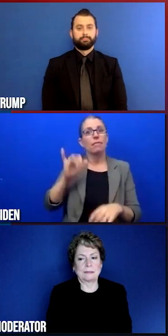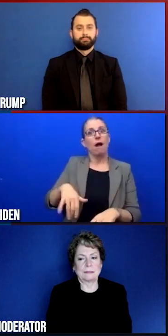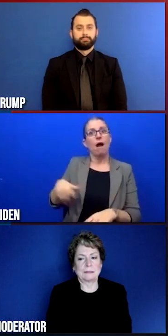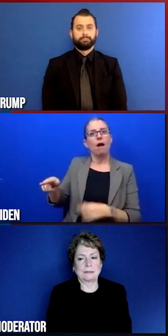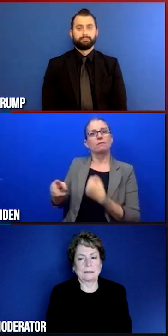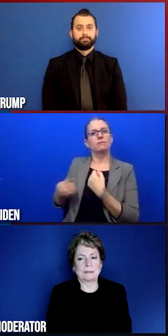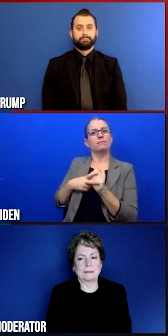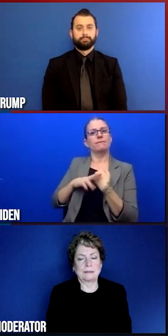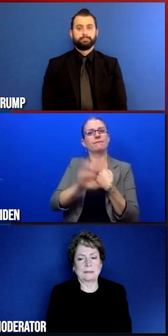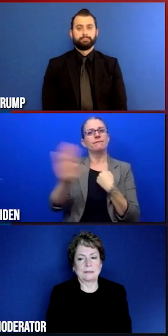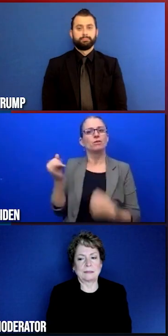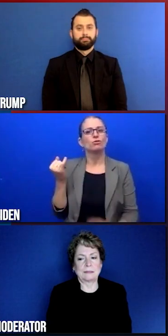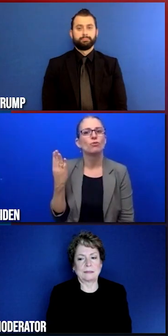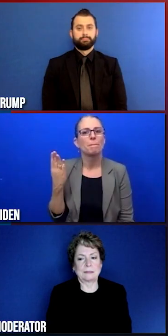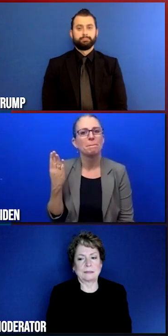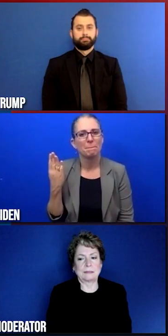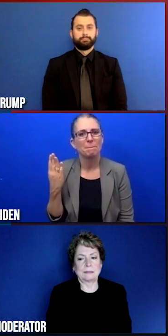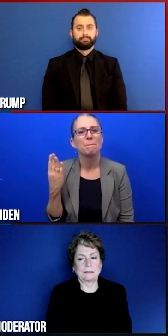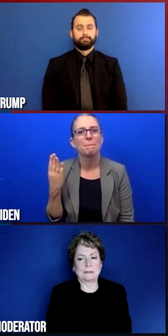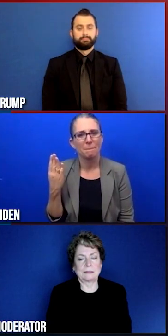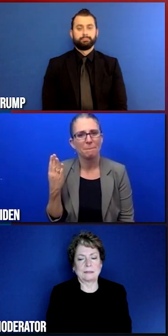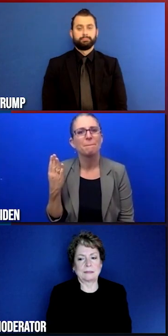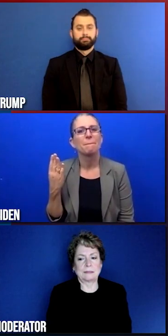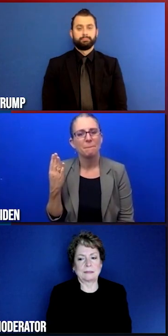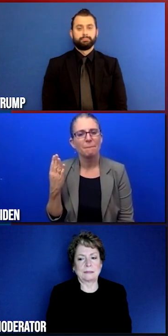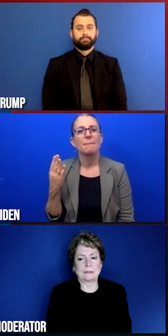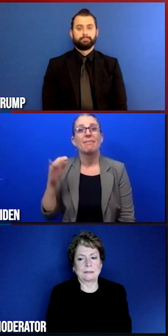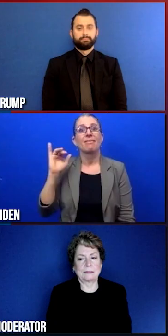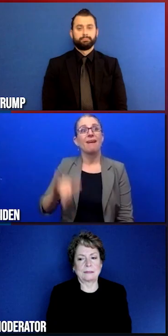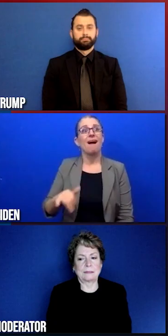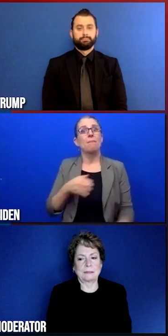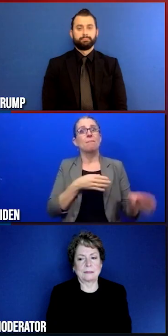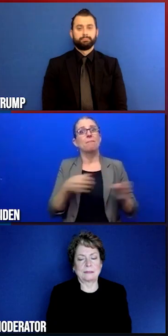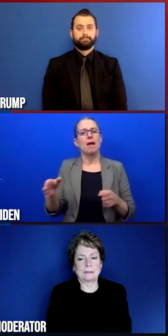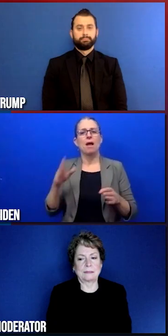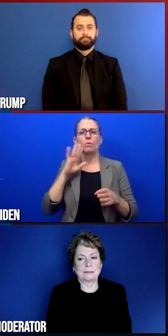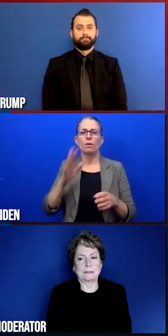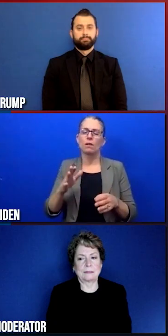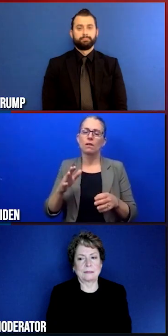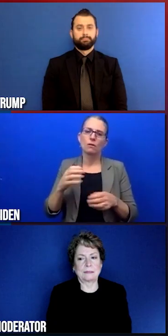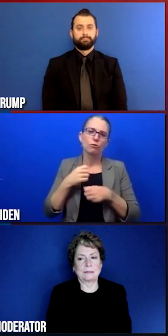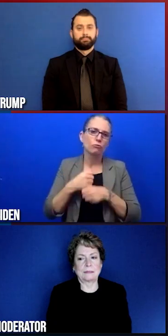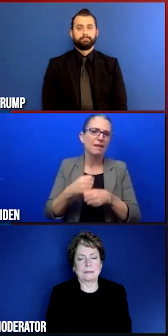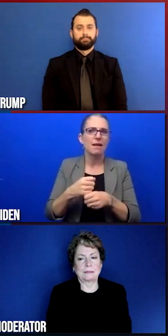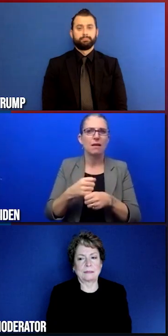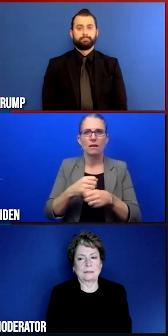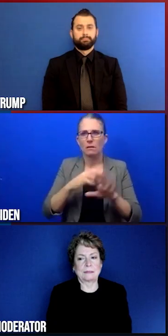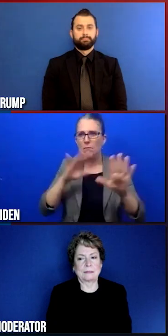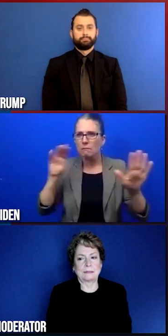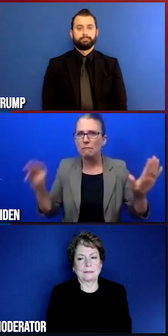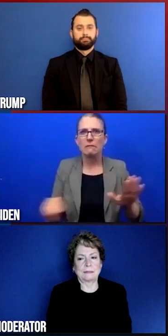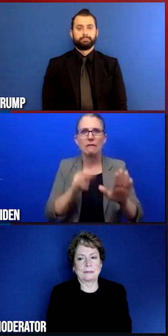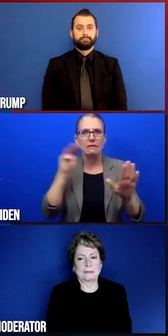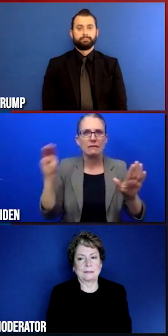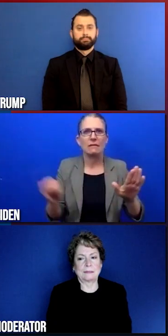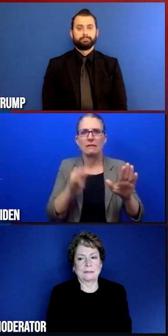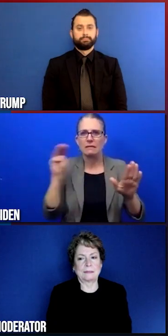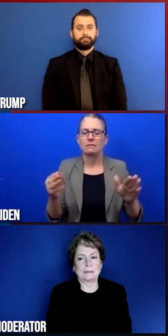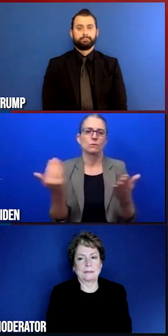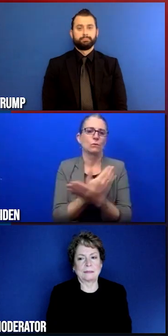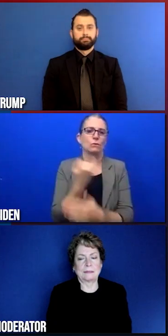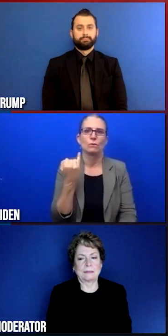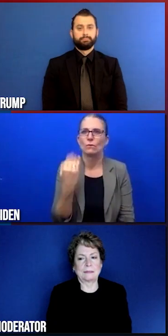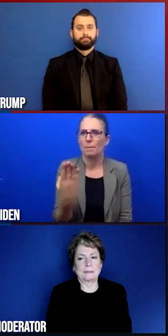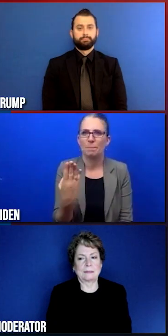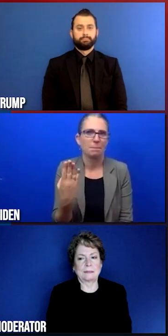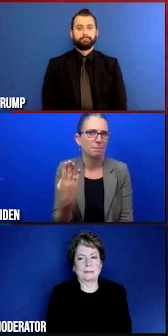millions of jobs, and it's going to clean the environment. Our health and our jobs are at stake. That's what's happening. And what right now,